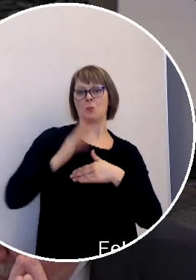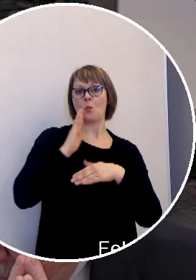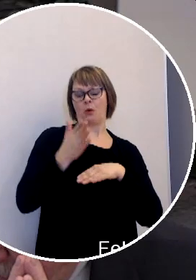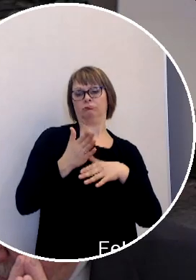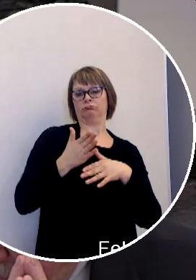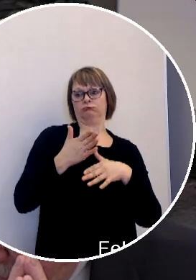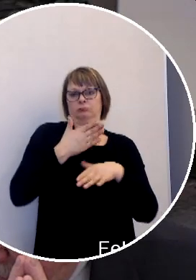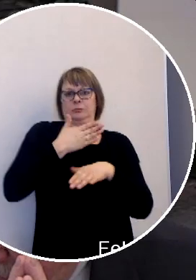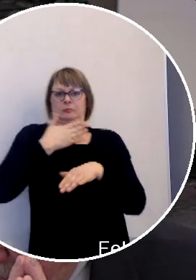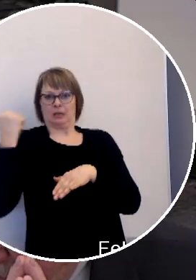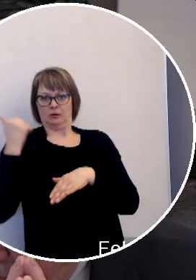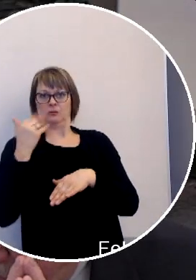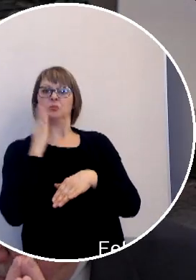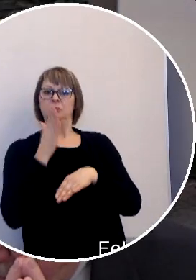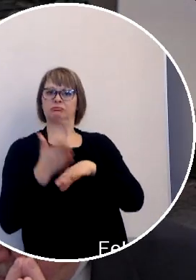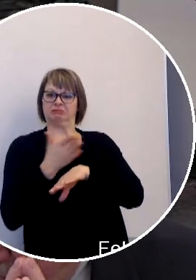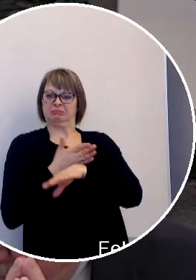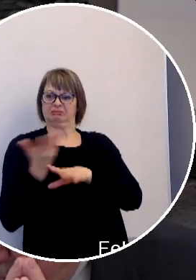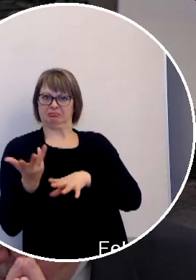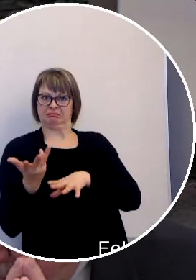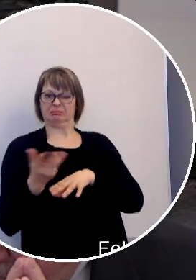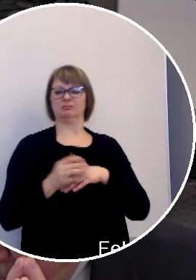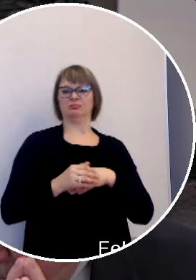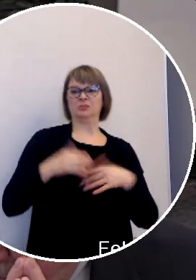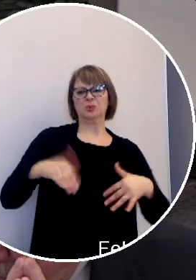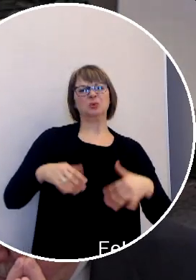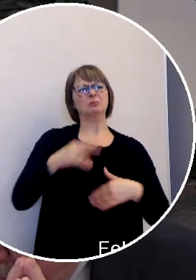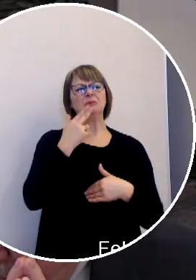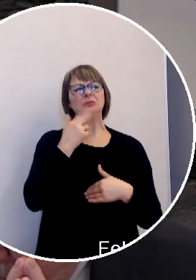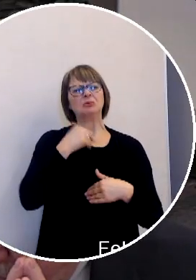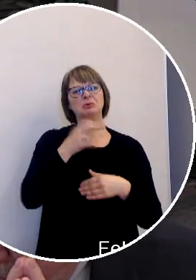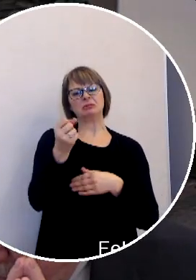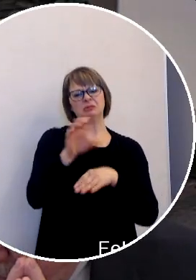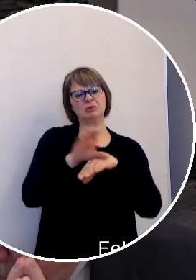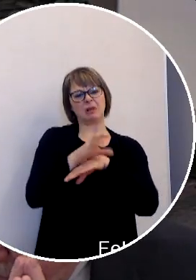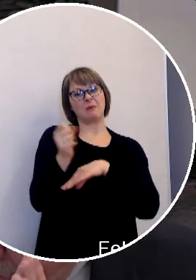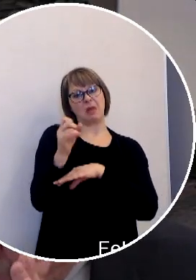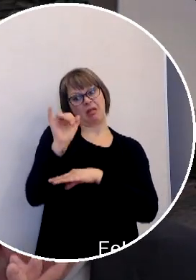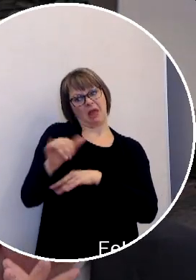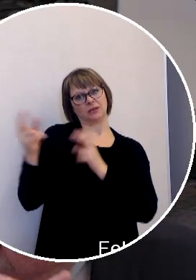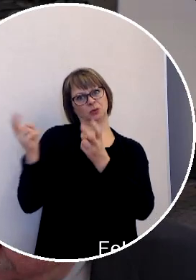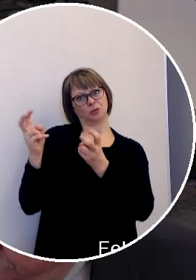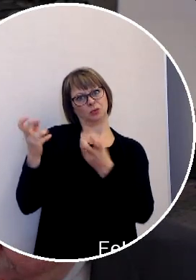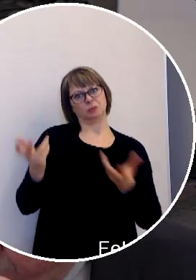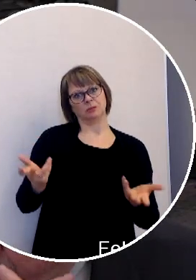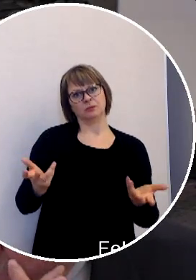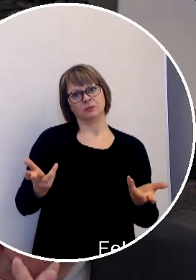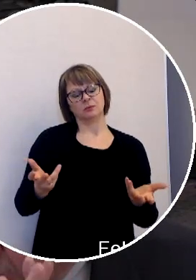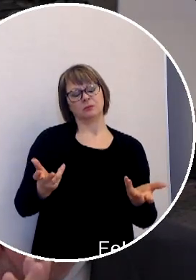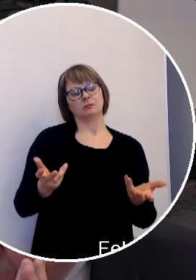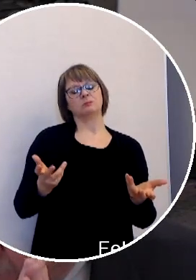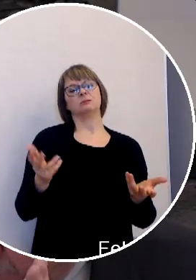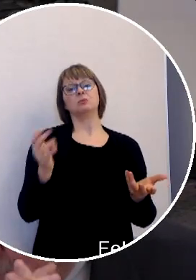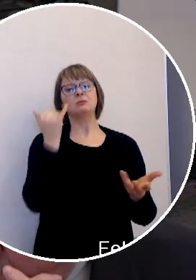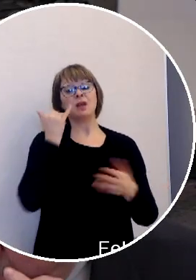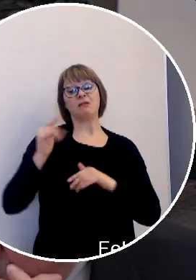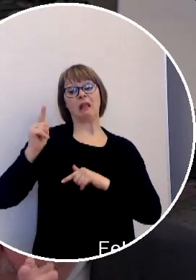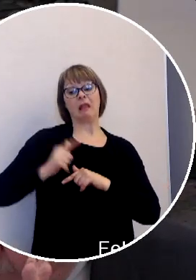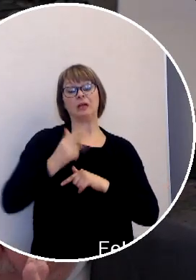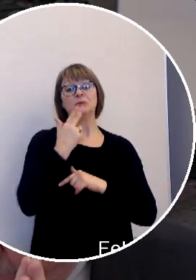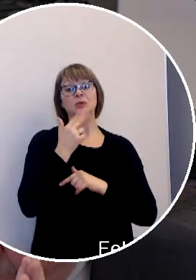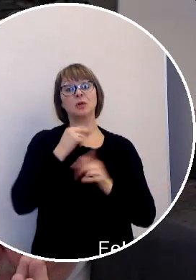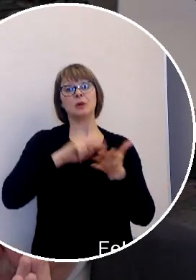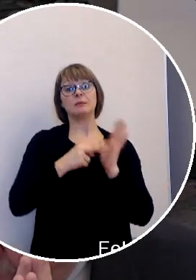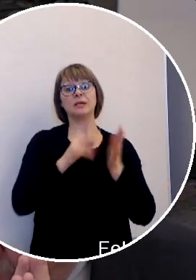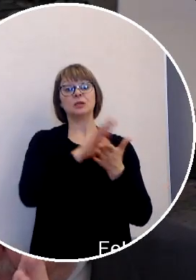about cutting back on the amount of added sugar in chocolate milk. And hopefully then that would entice the